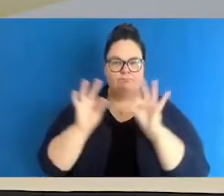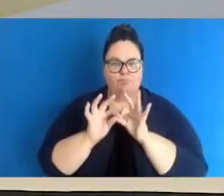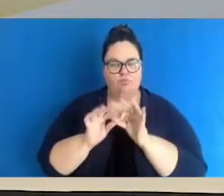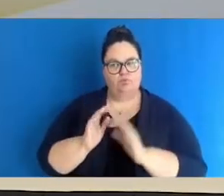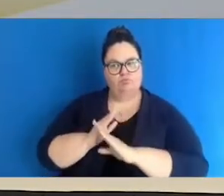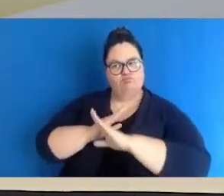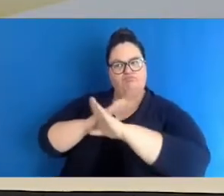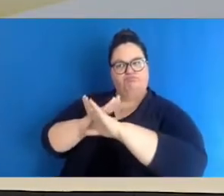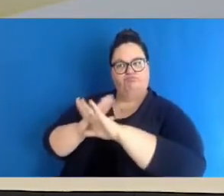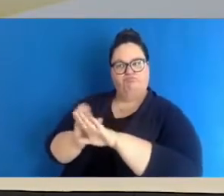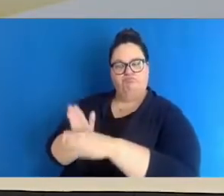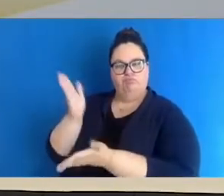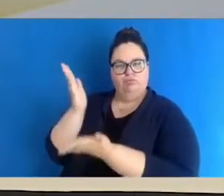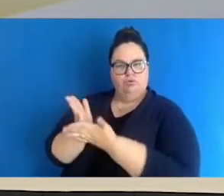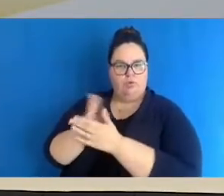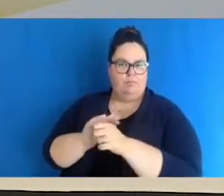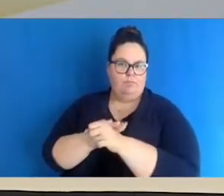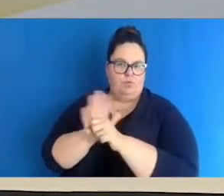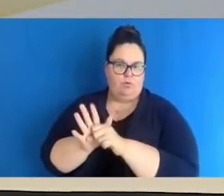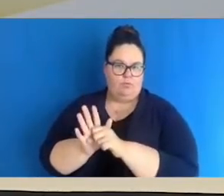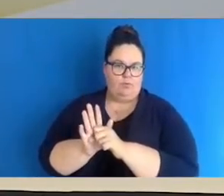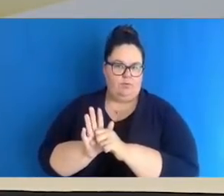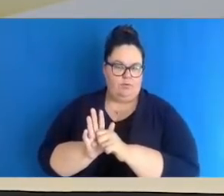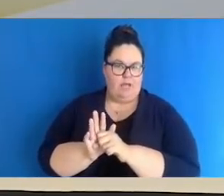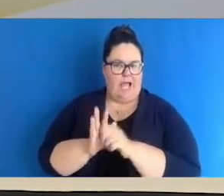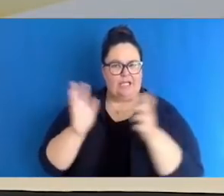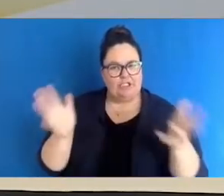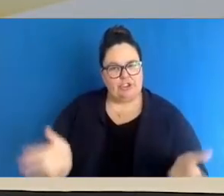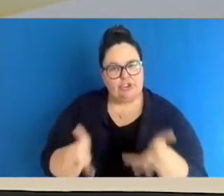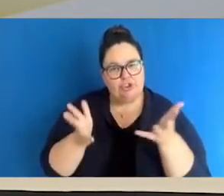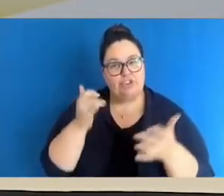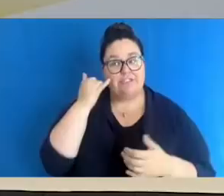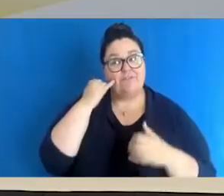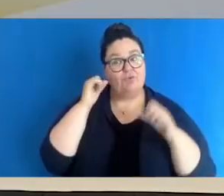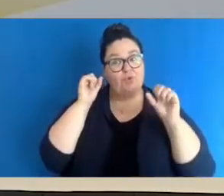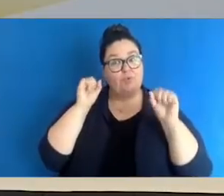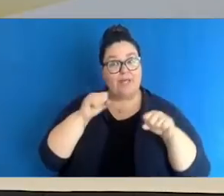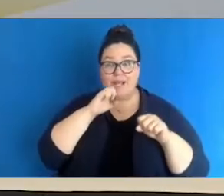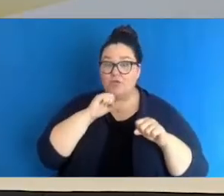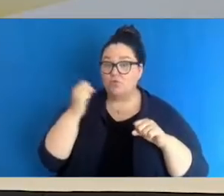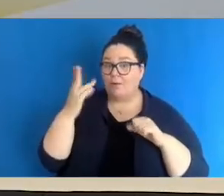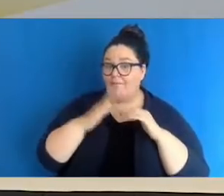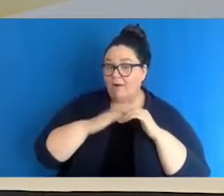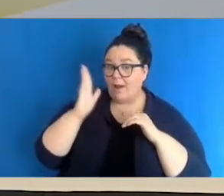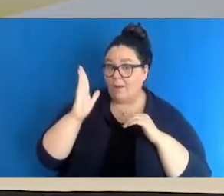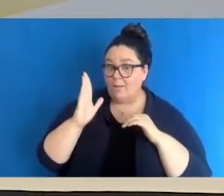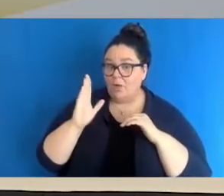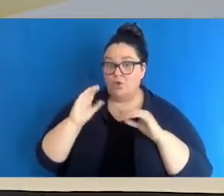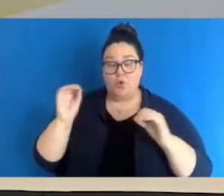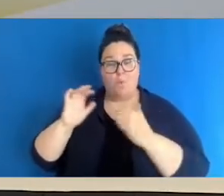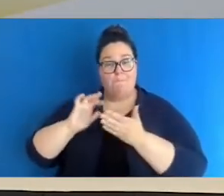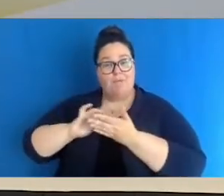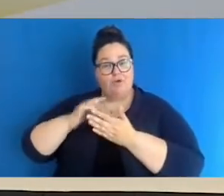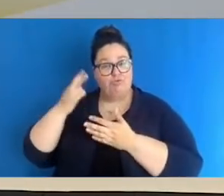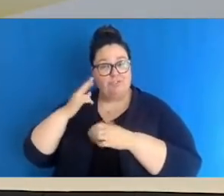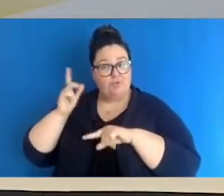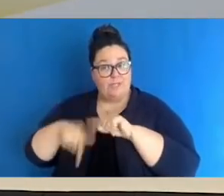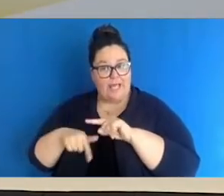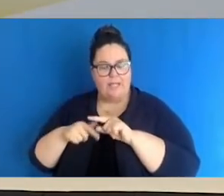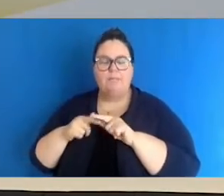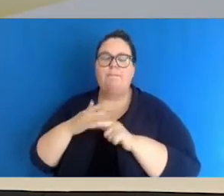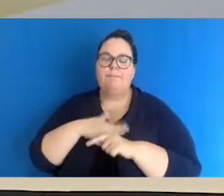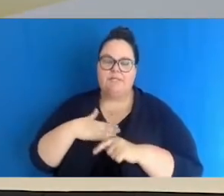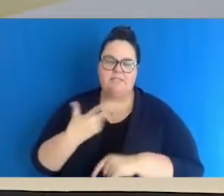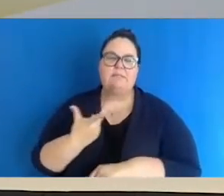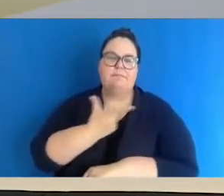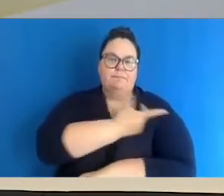virus. I urge all island residents who are eligible to be vaccinated to please do so as soon as possible.